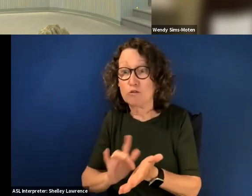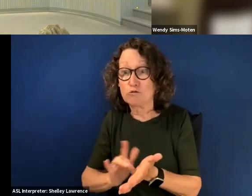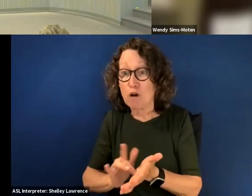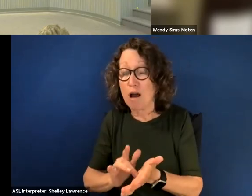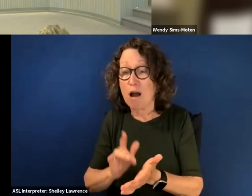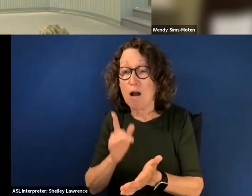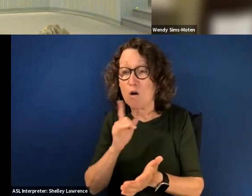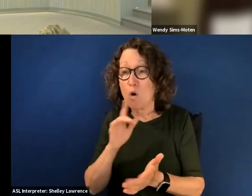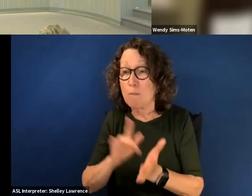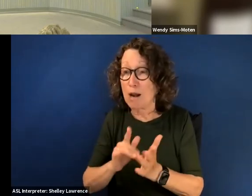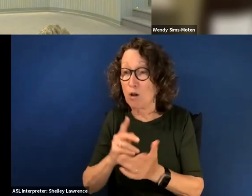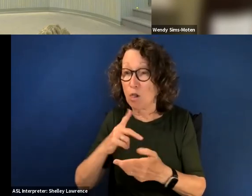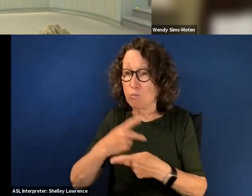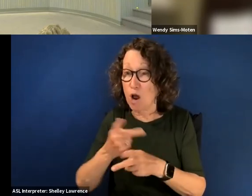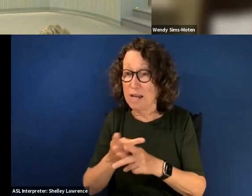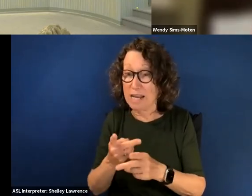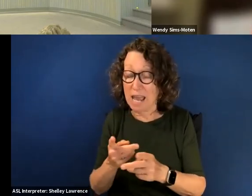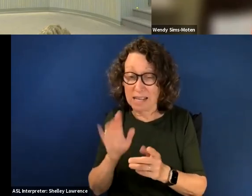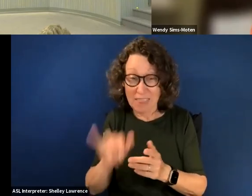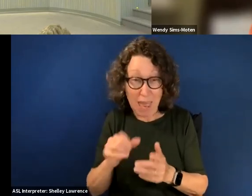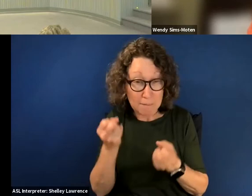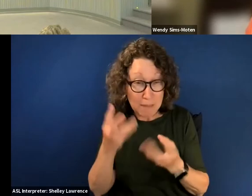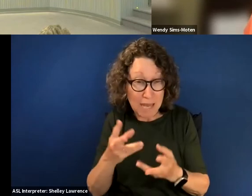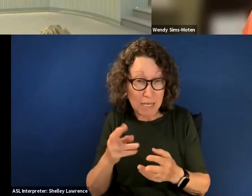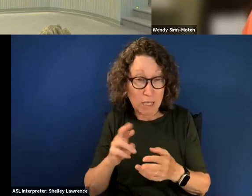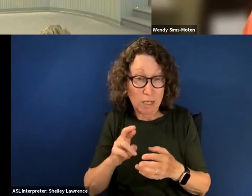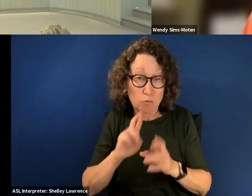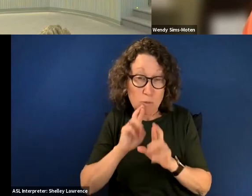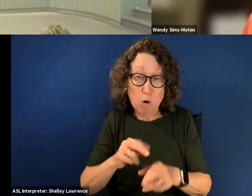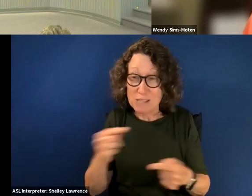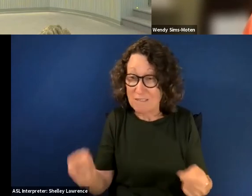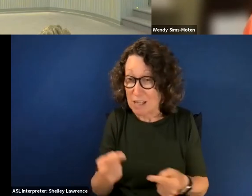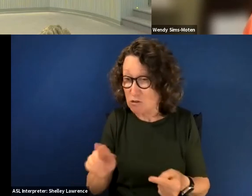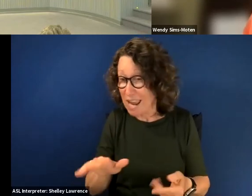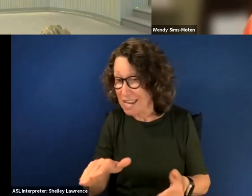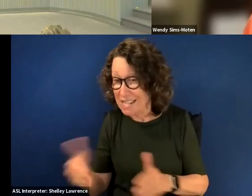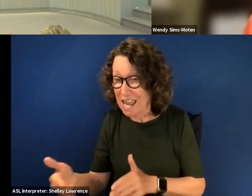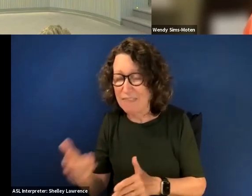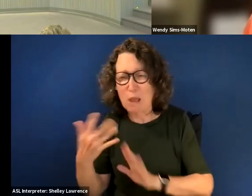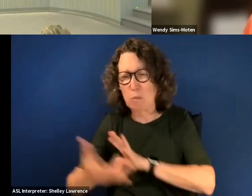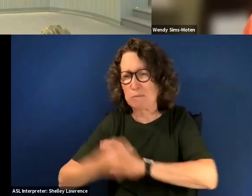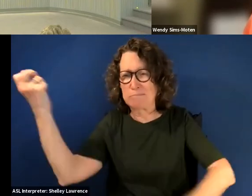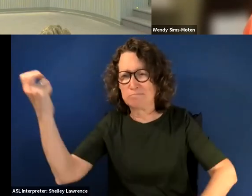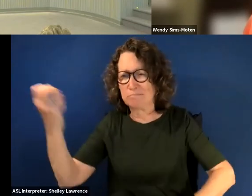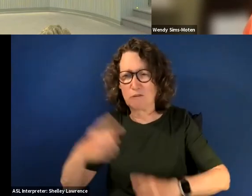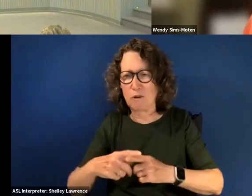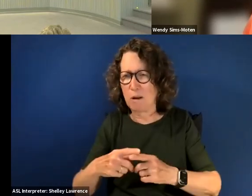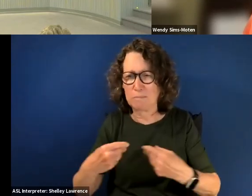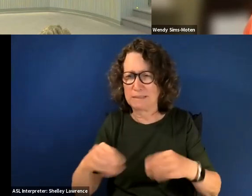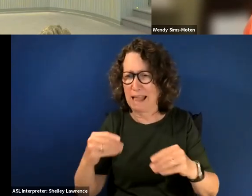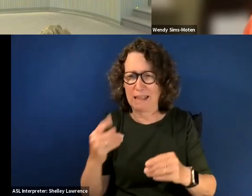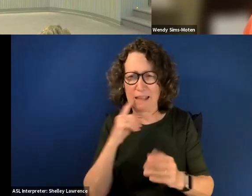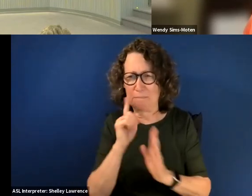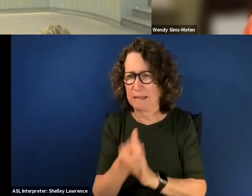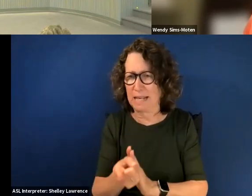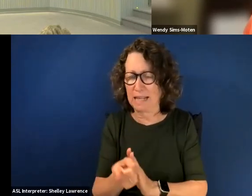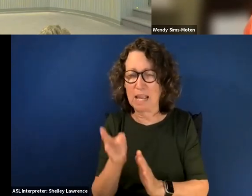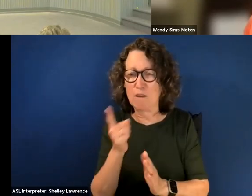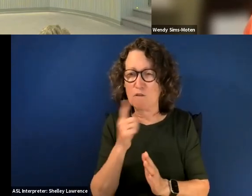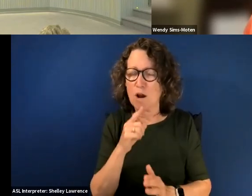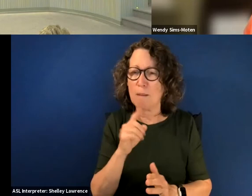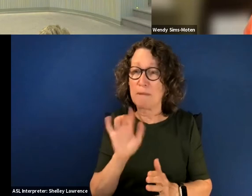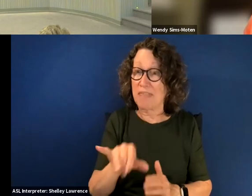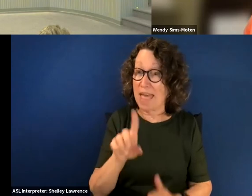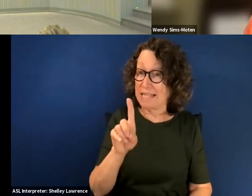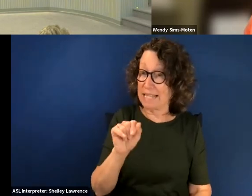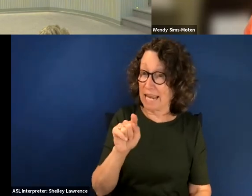been associated with this many reports of injuries and deaths, it would have been pulled from the market immediately. From the VAERS data,